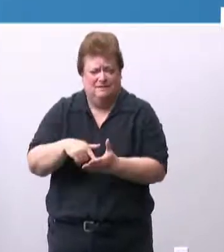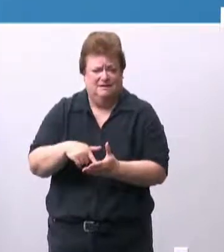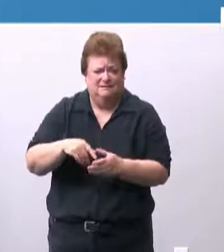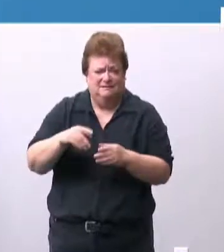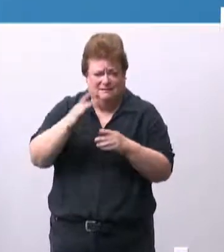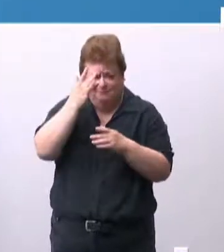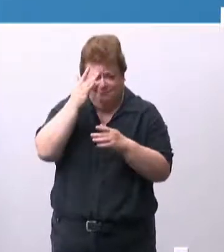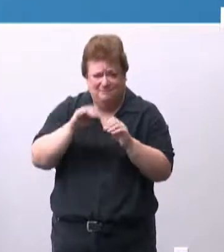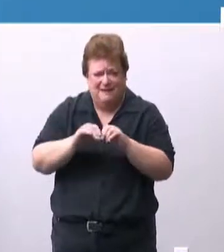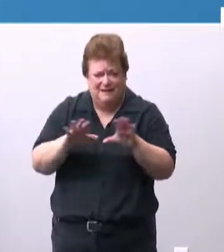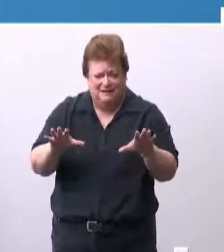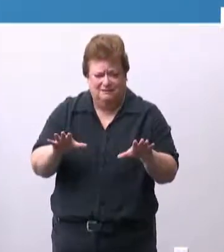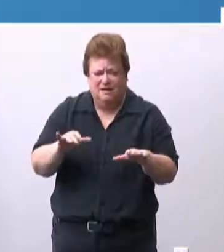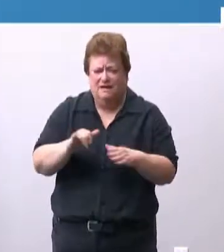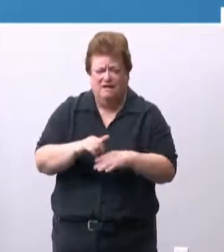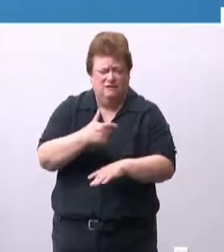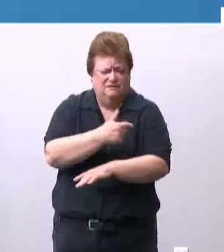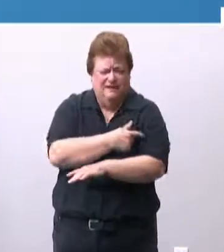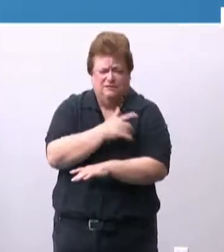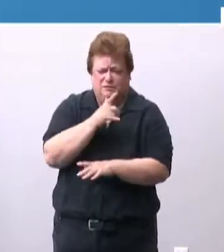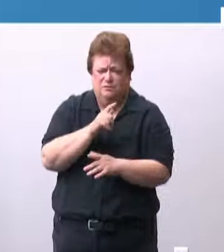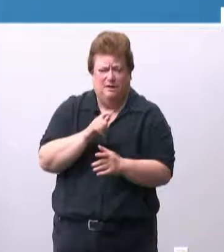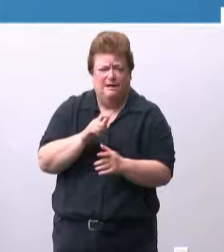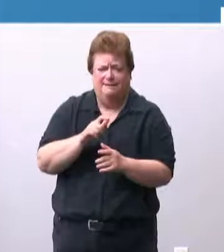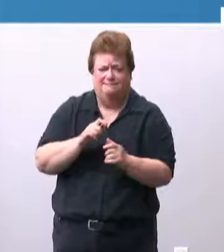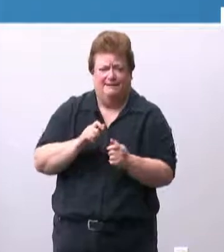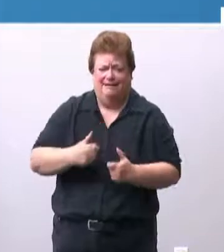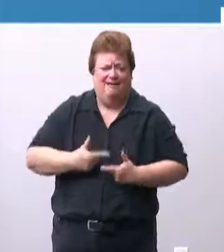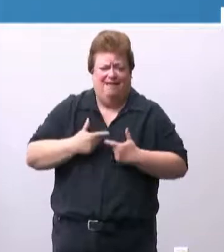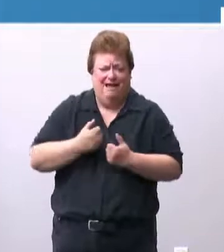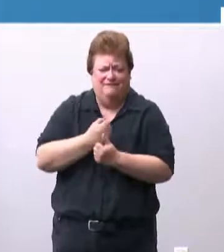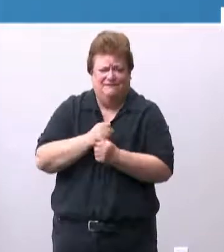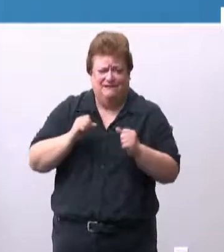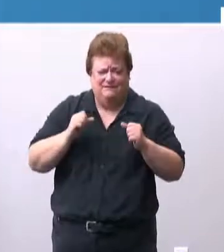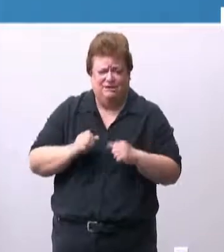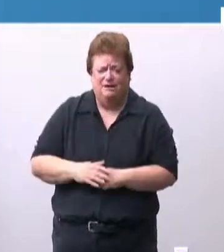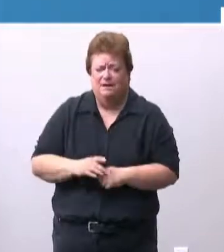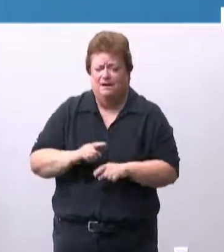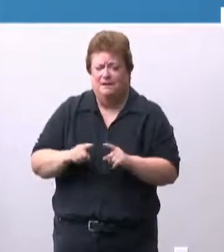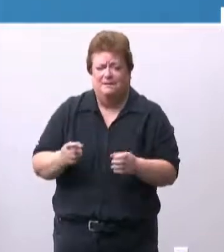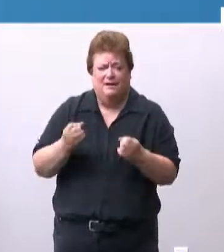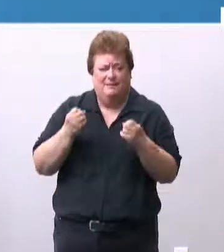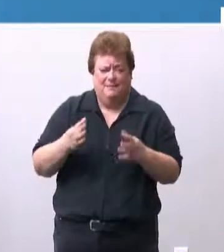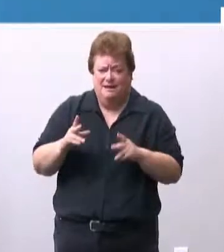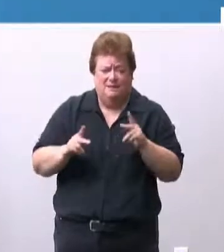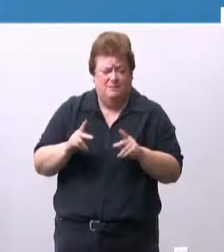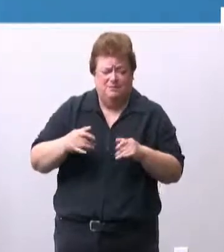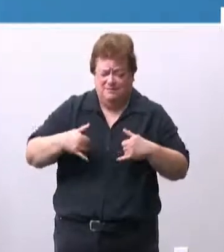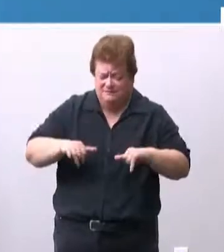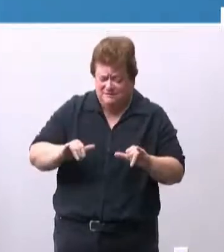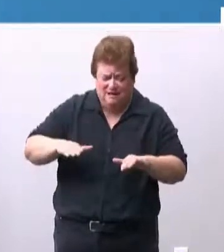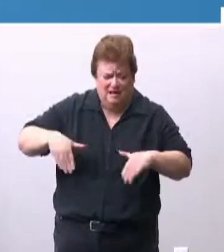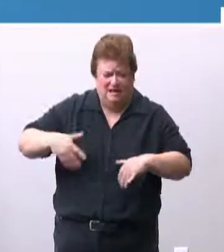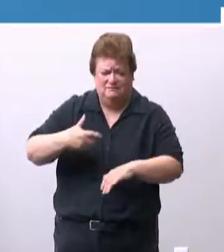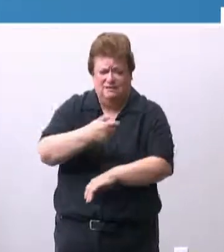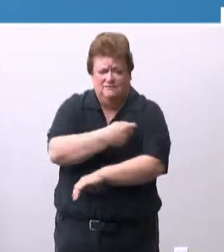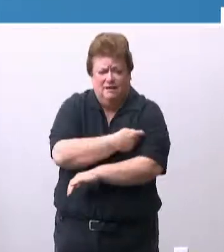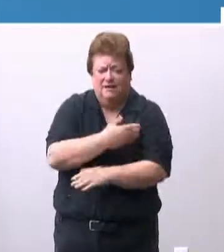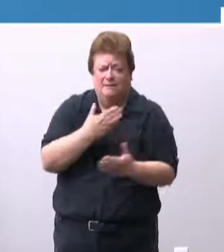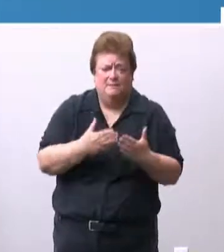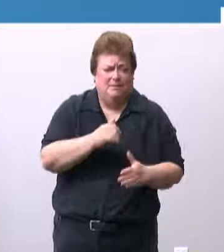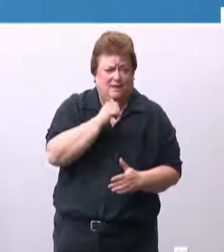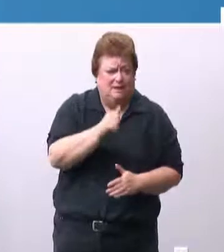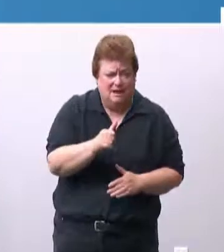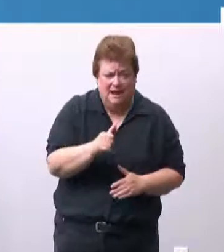game changer and a lifesaver. However, with many in our community still unvaccinated, whether because they are not yet eligible